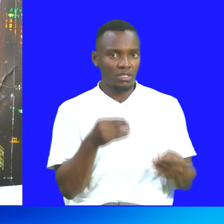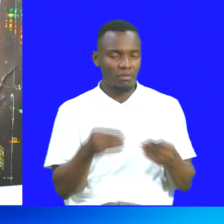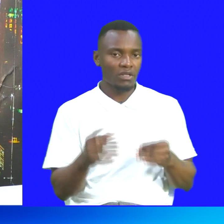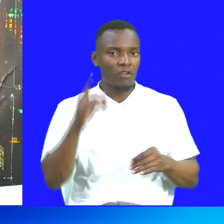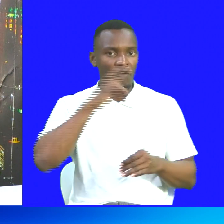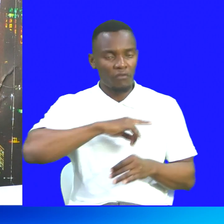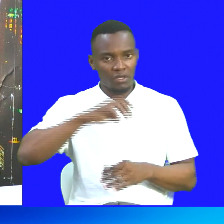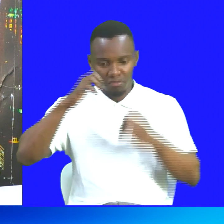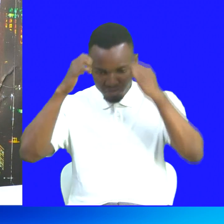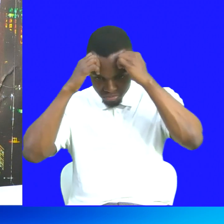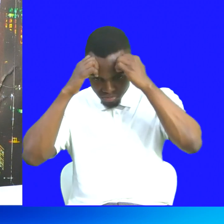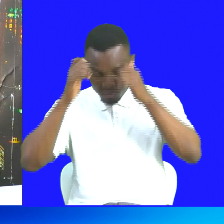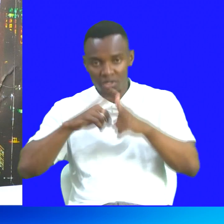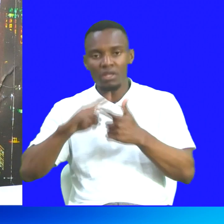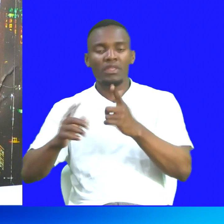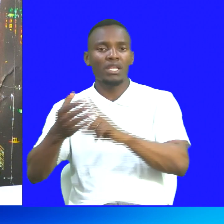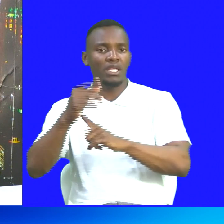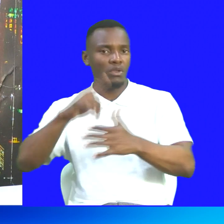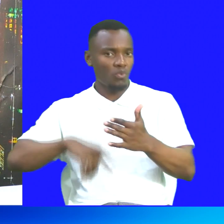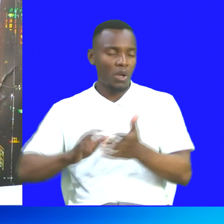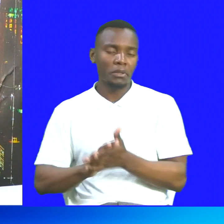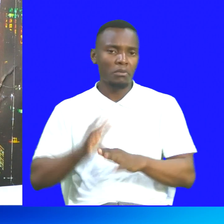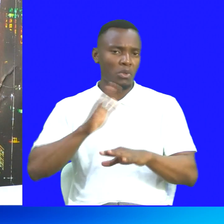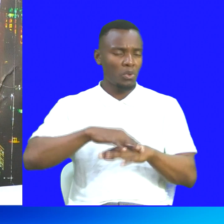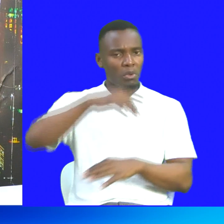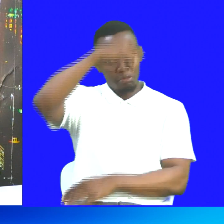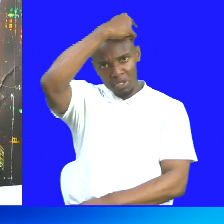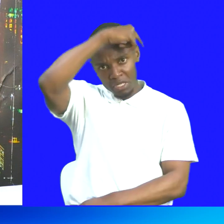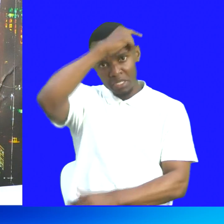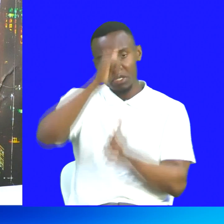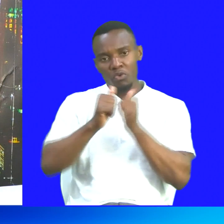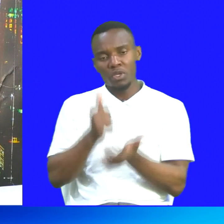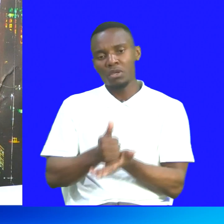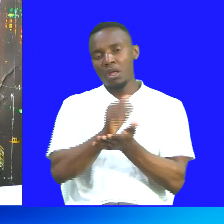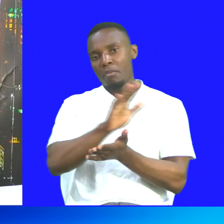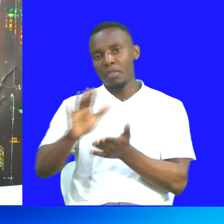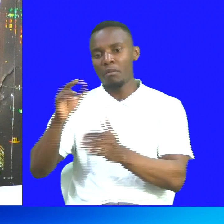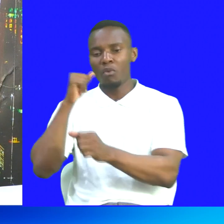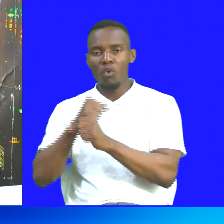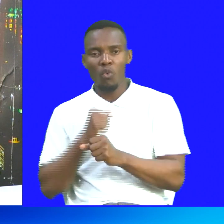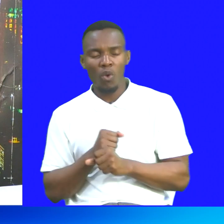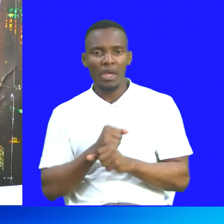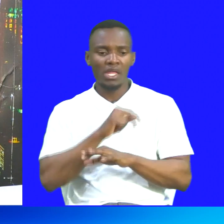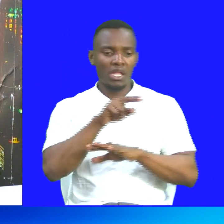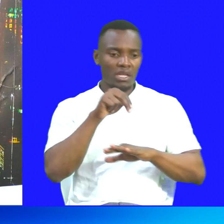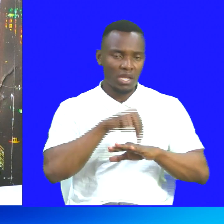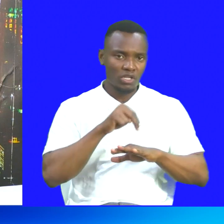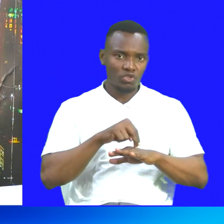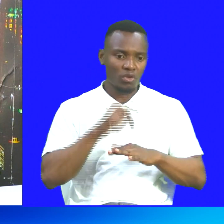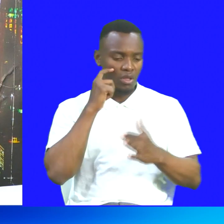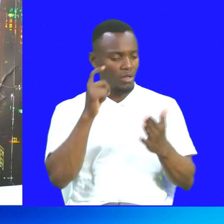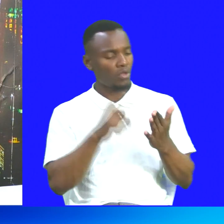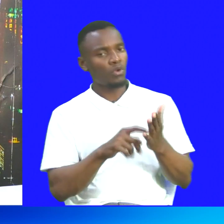studies and acquire lucrative degrees that see them working in national